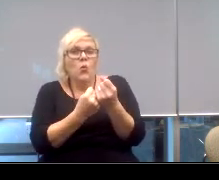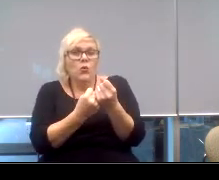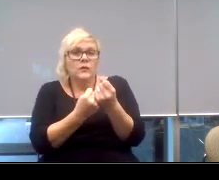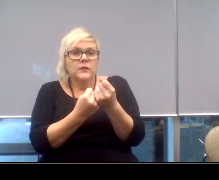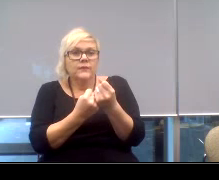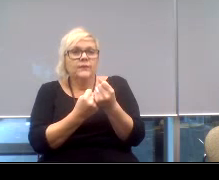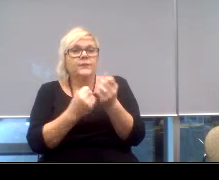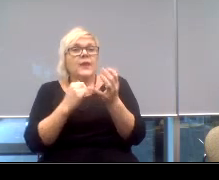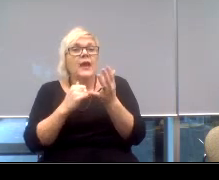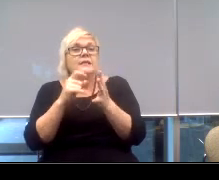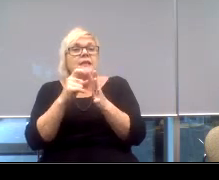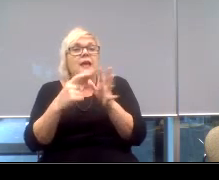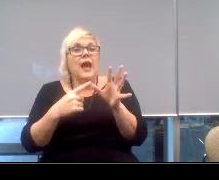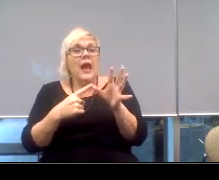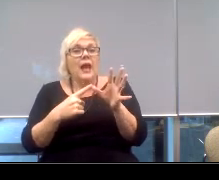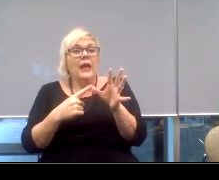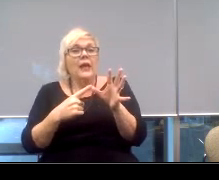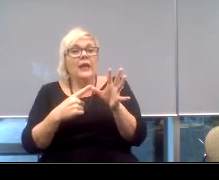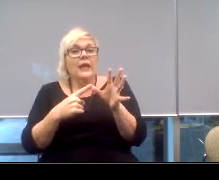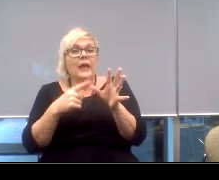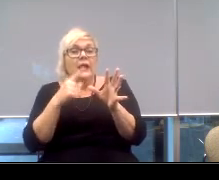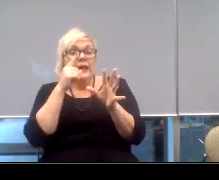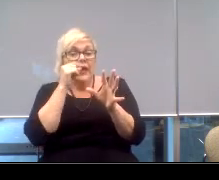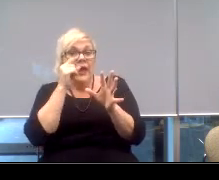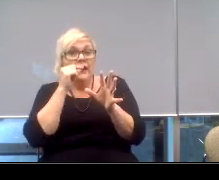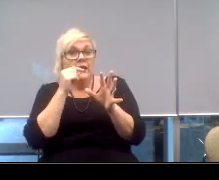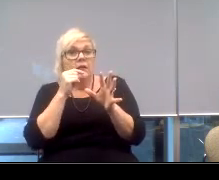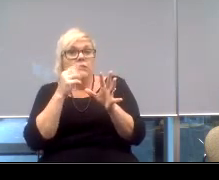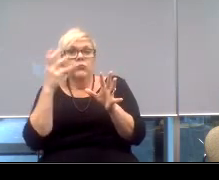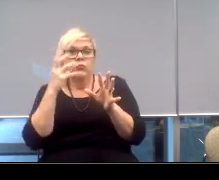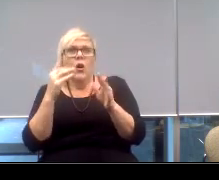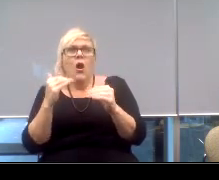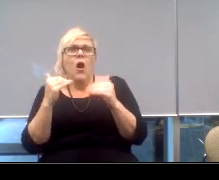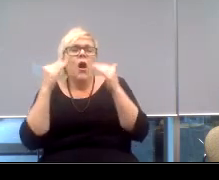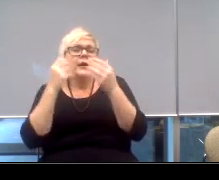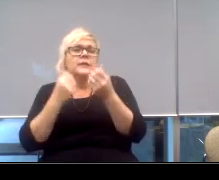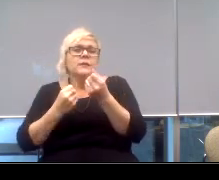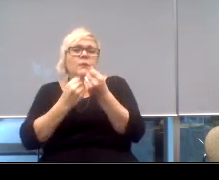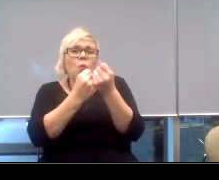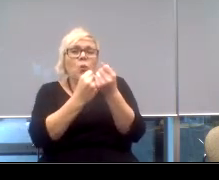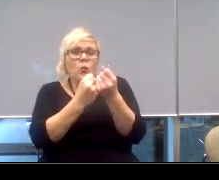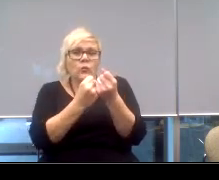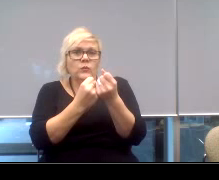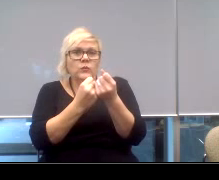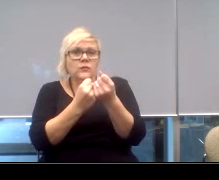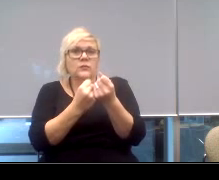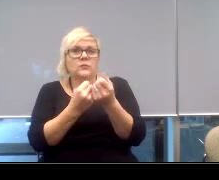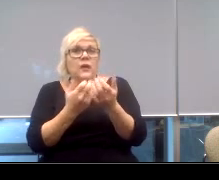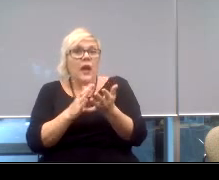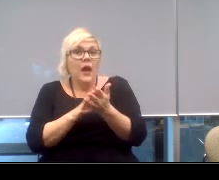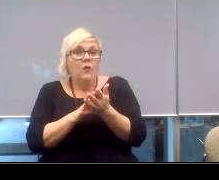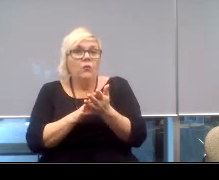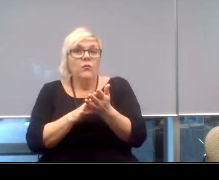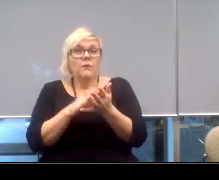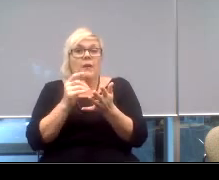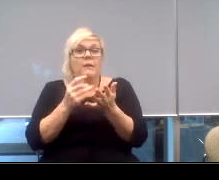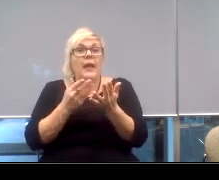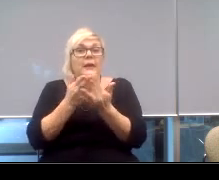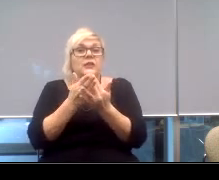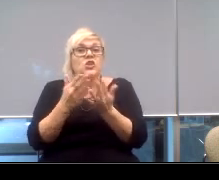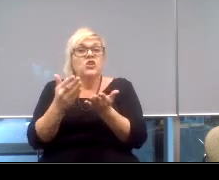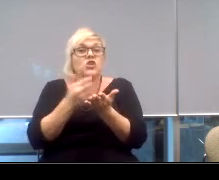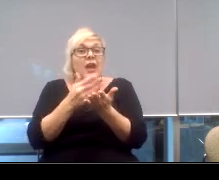intended to facilitate efficient access to very high levels of support, most often through facilitating access to shared supports.